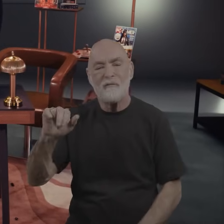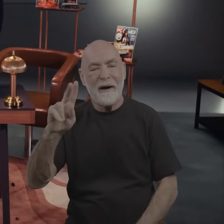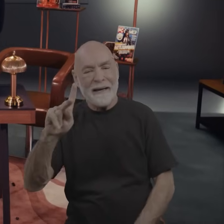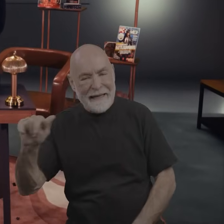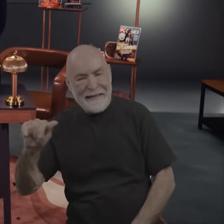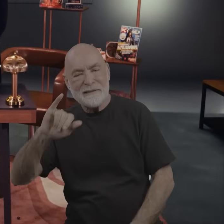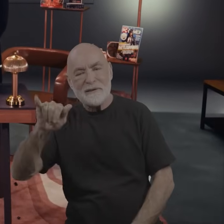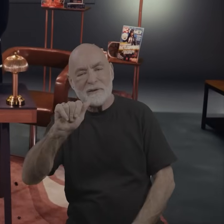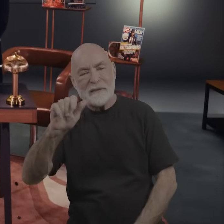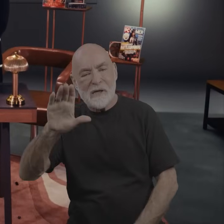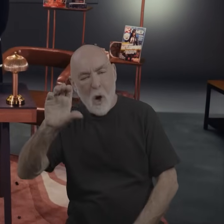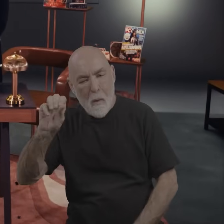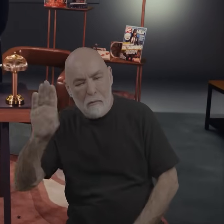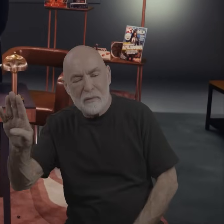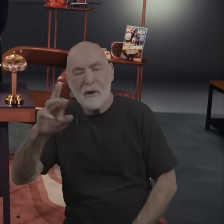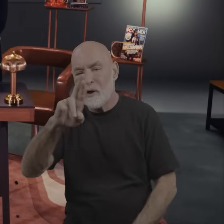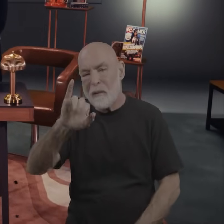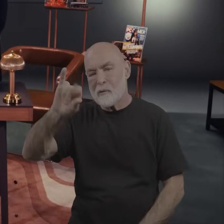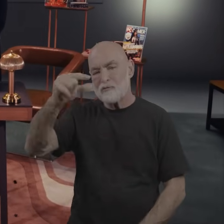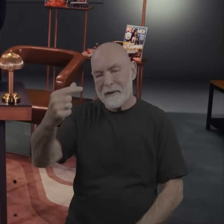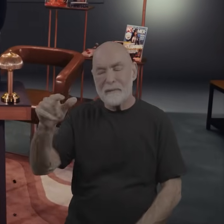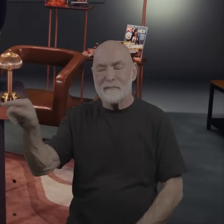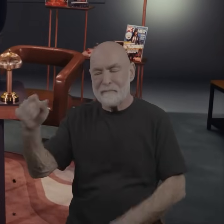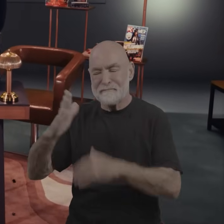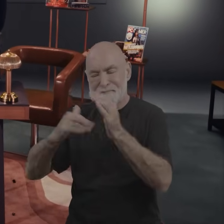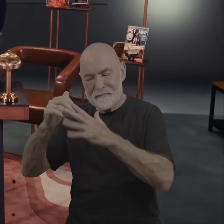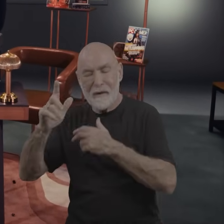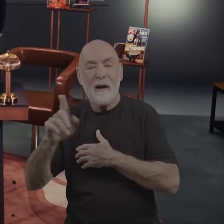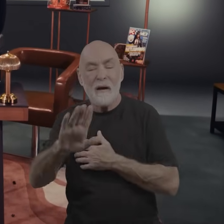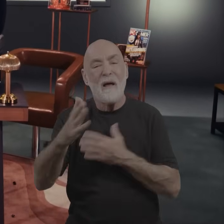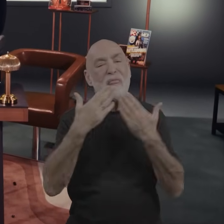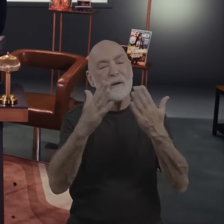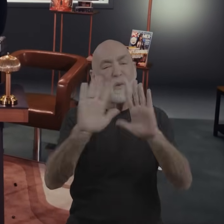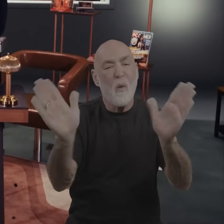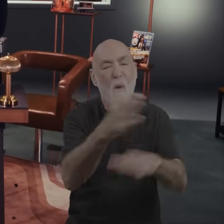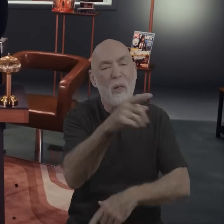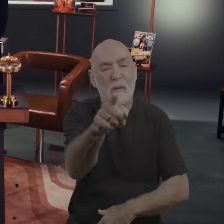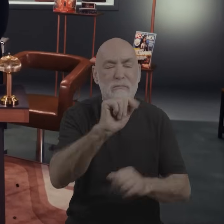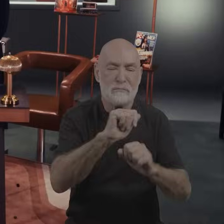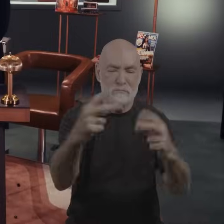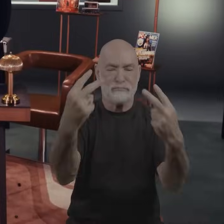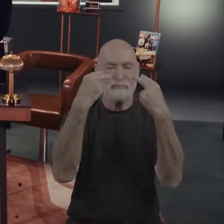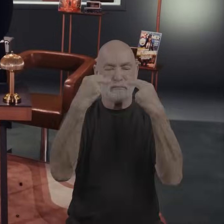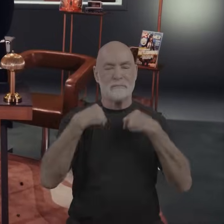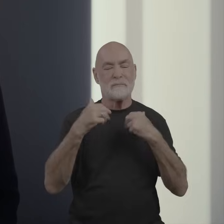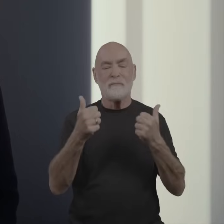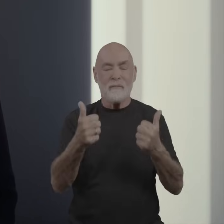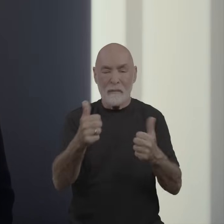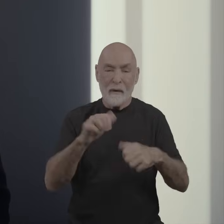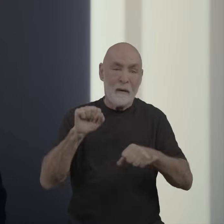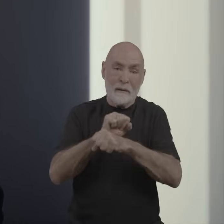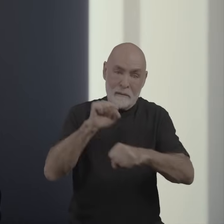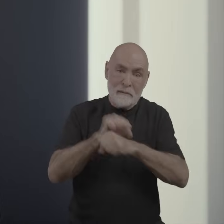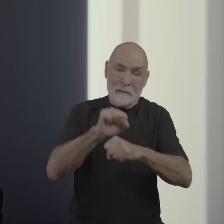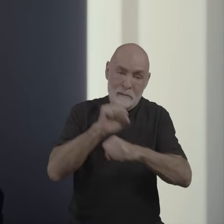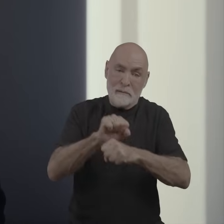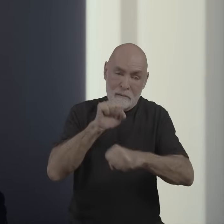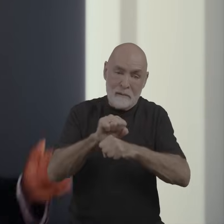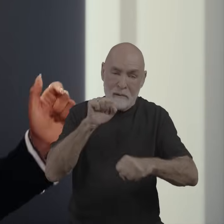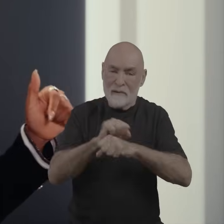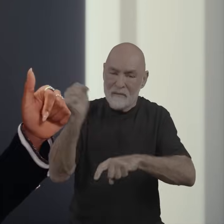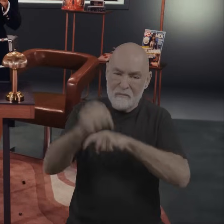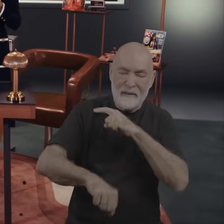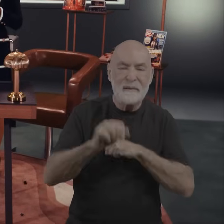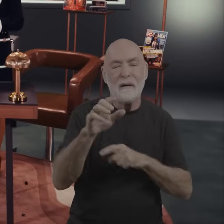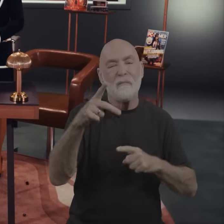to Frankie and Jacob for building the rig. And thanks, of course, to all of you for tuning in. We'll have to work super hard to